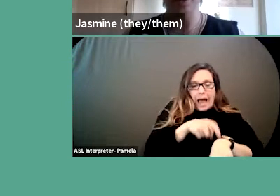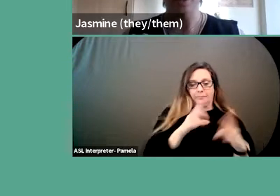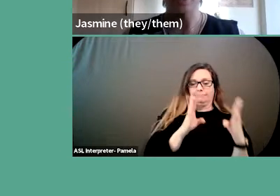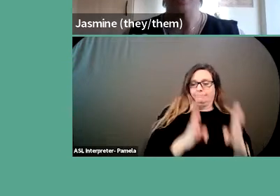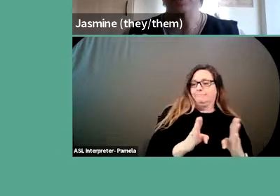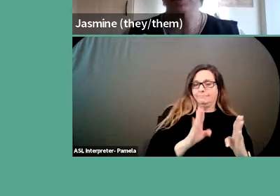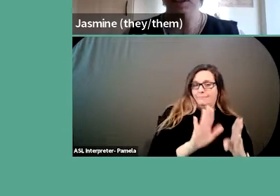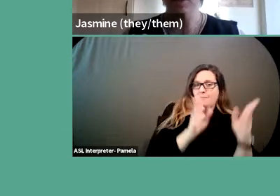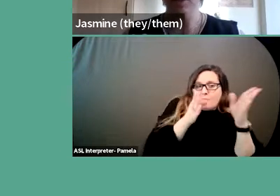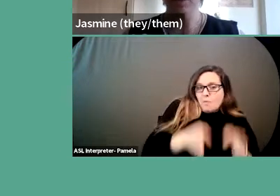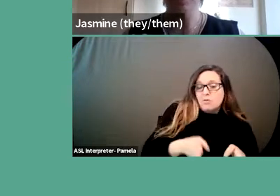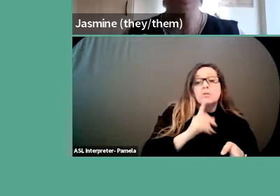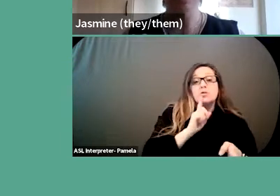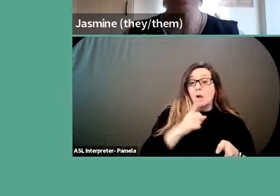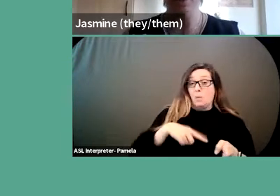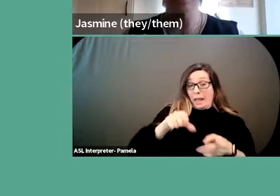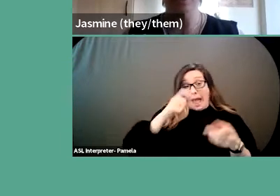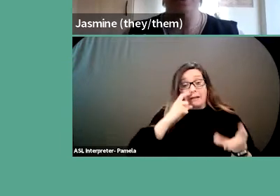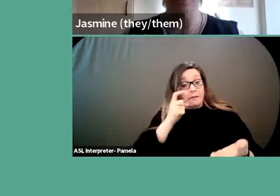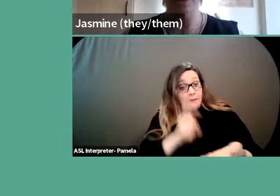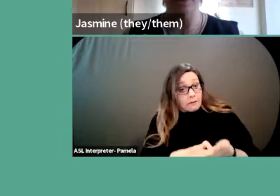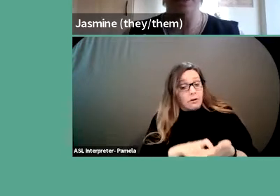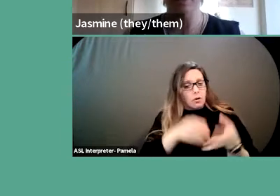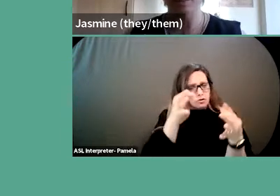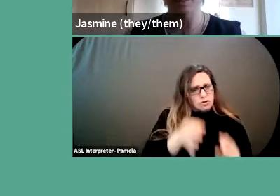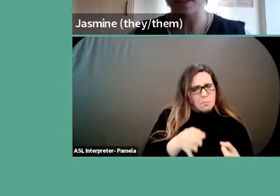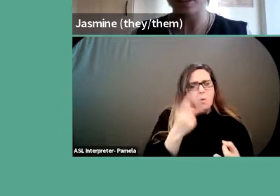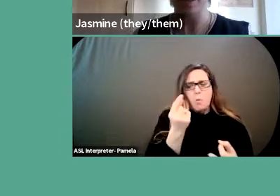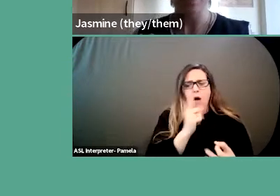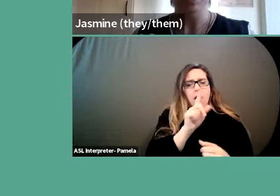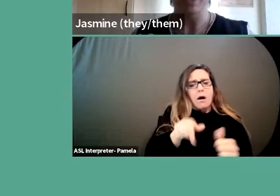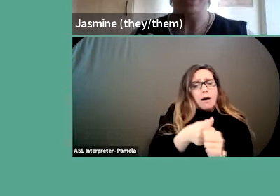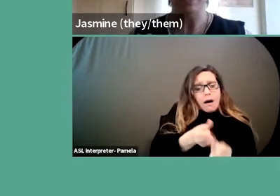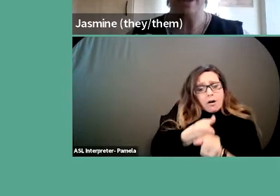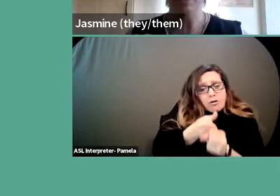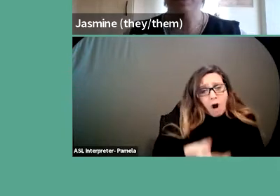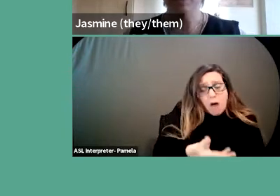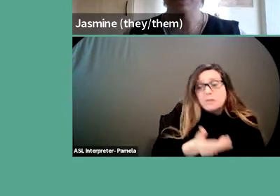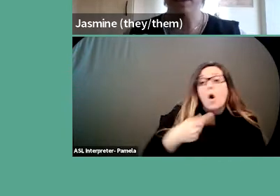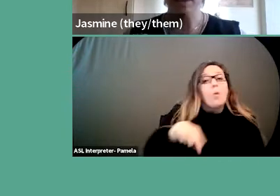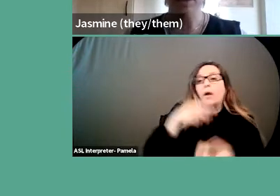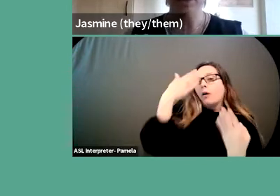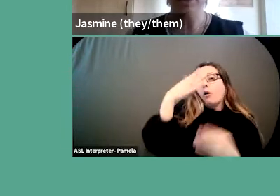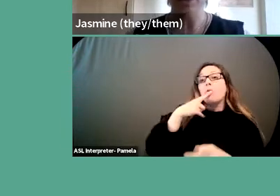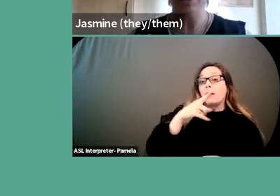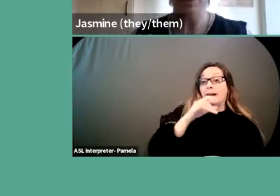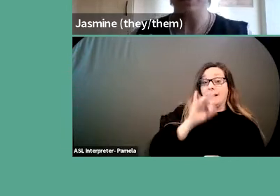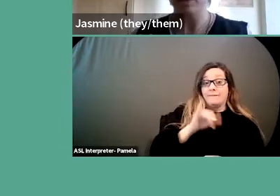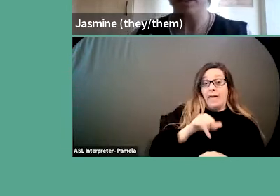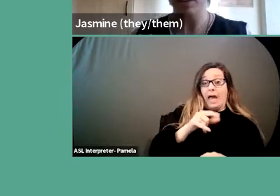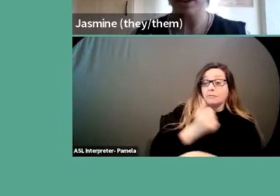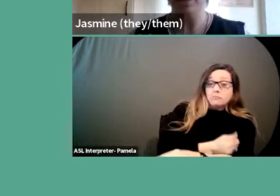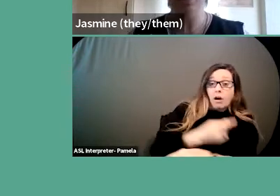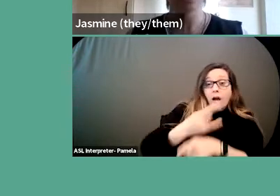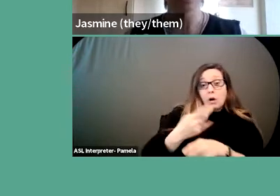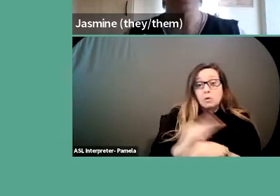determine any causal relationships because we don't actually know if something like substance use began after an individual experienced